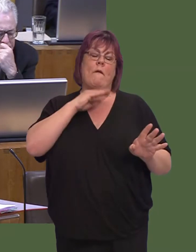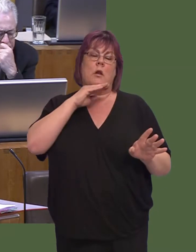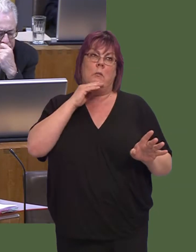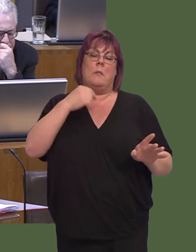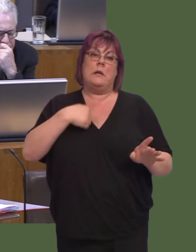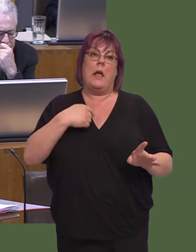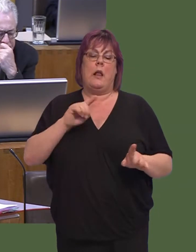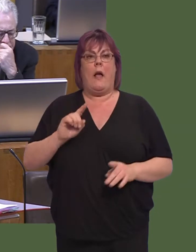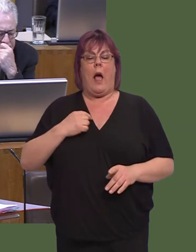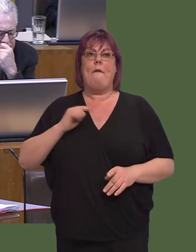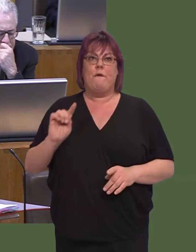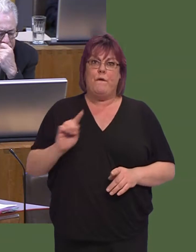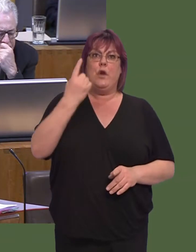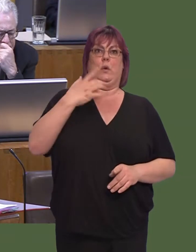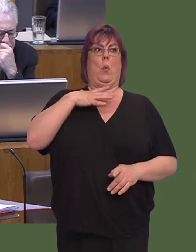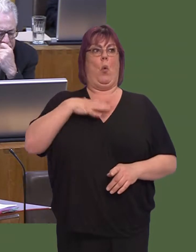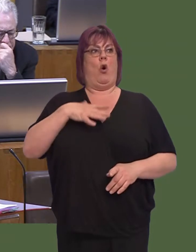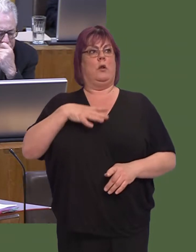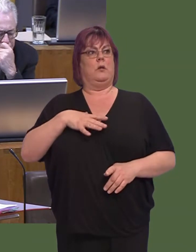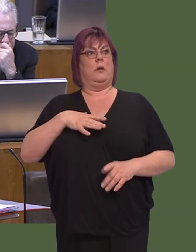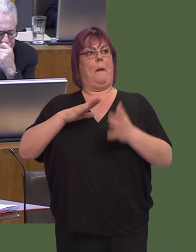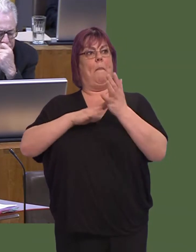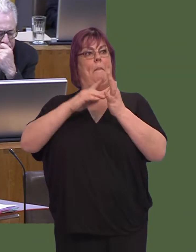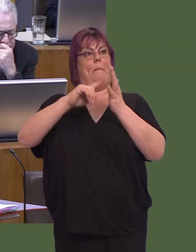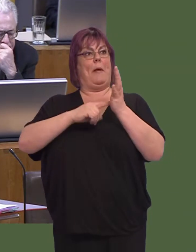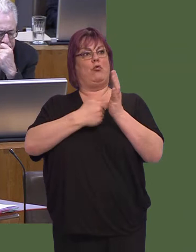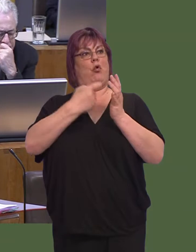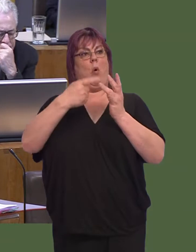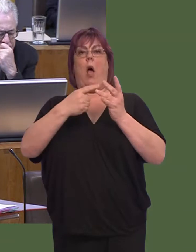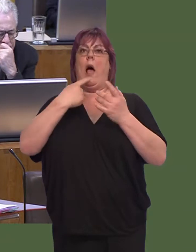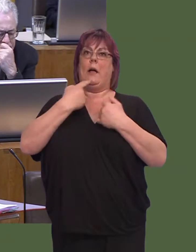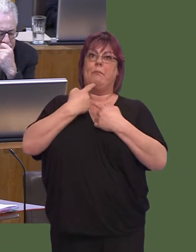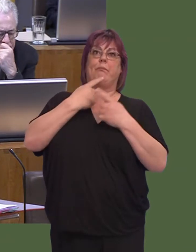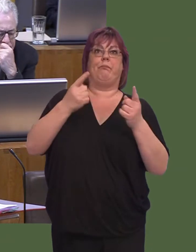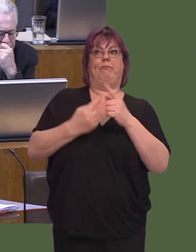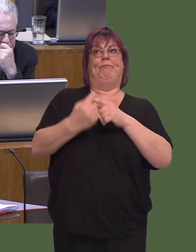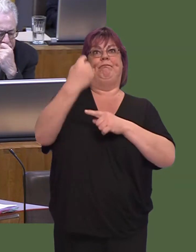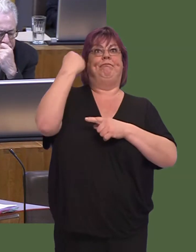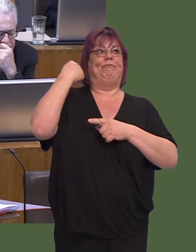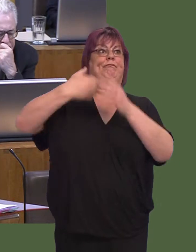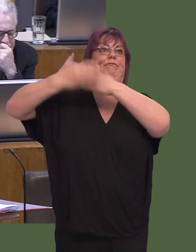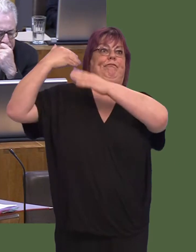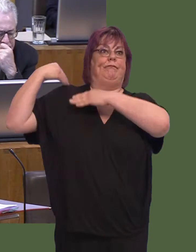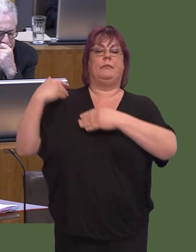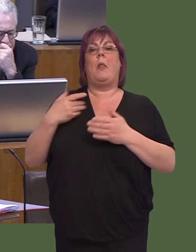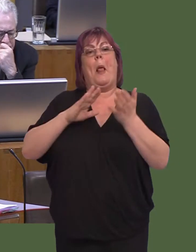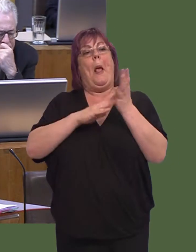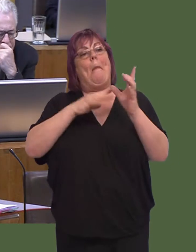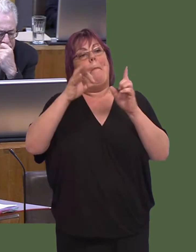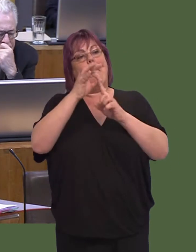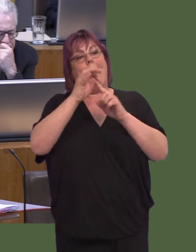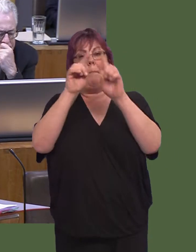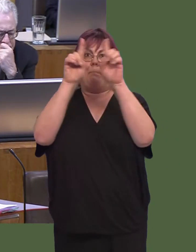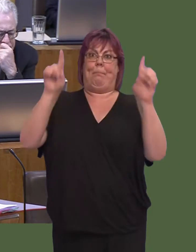me saying, the Metro was something that I first mooted many years ago in, of all places, Bedwas Rugby Club. There is a map that's been published,